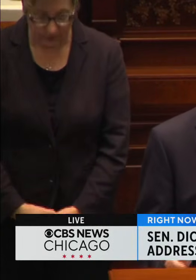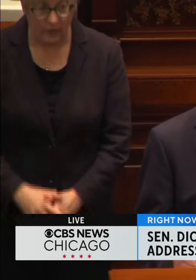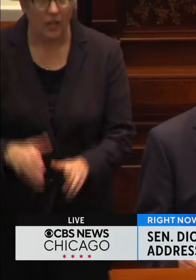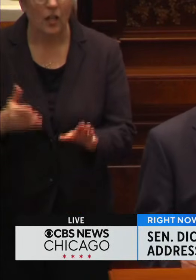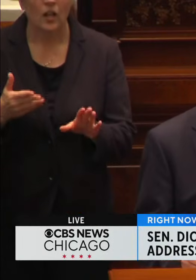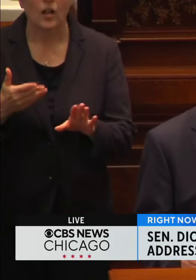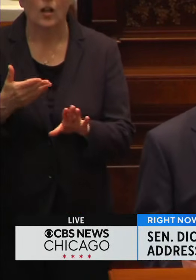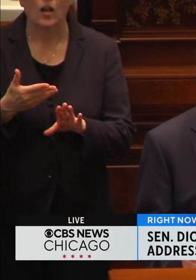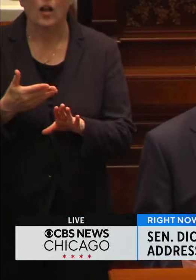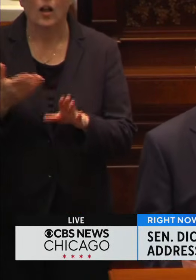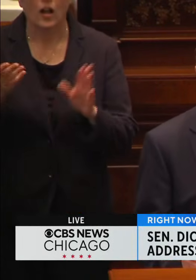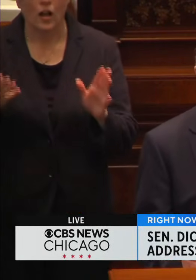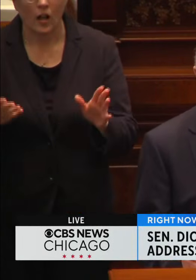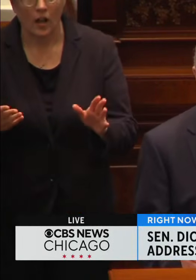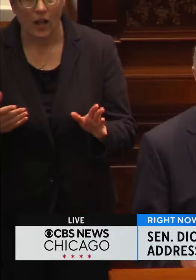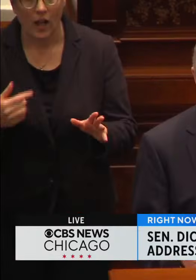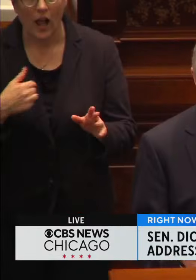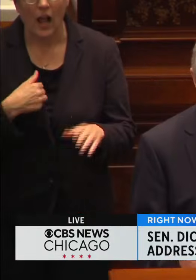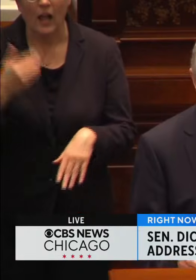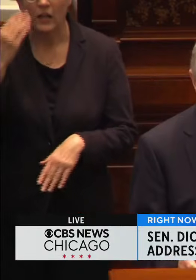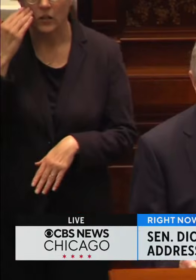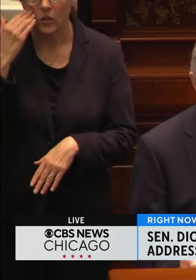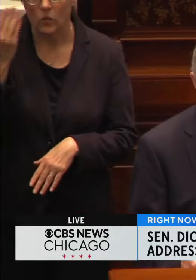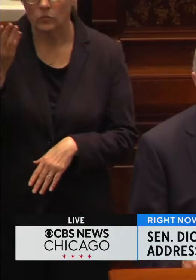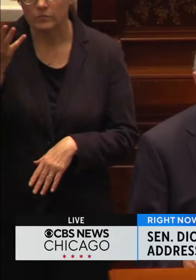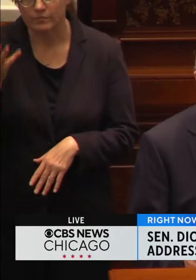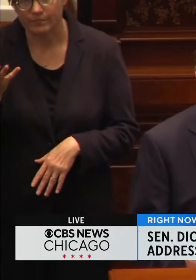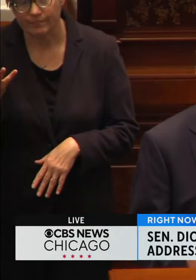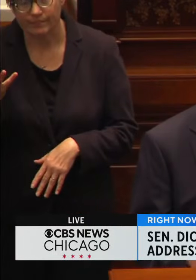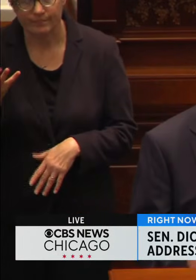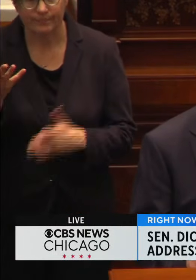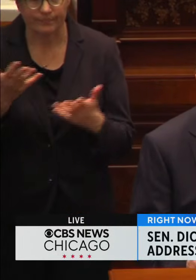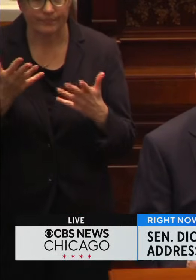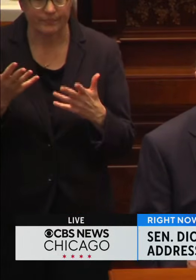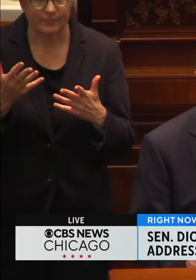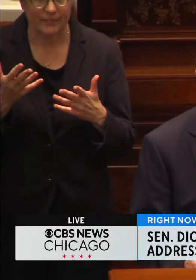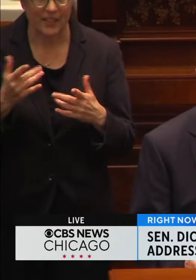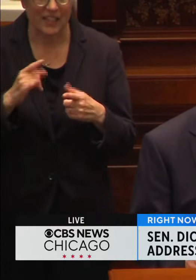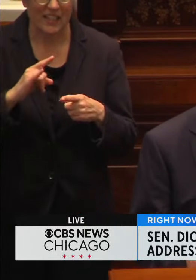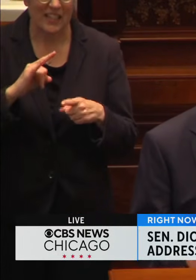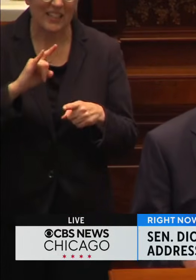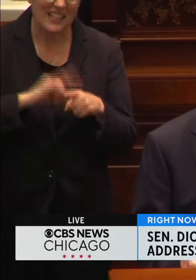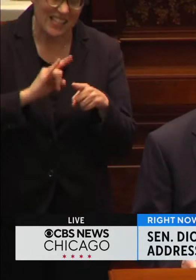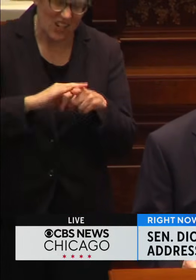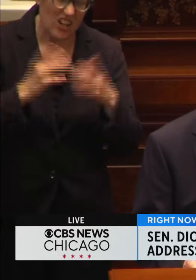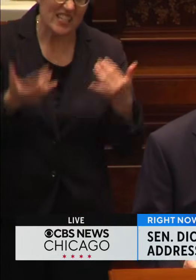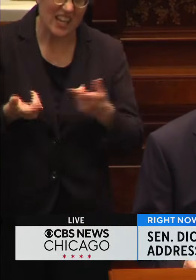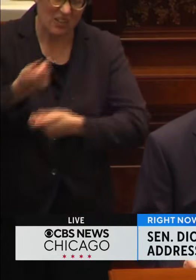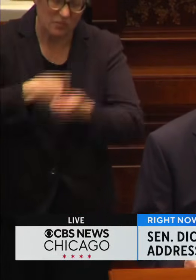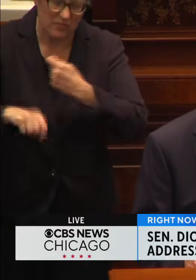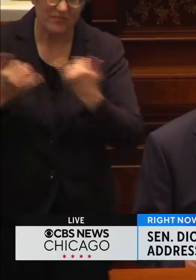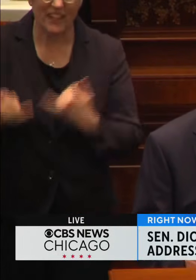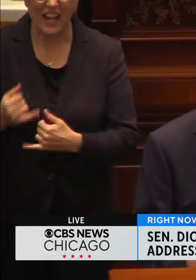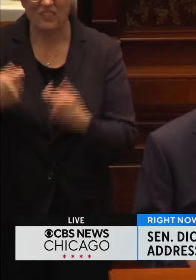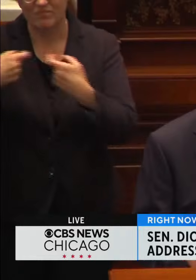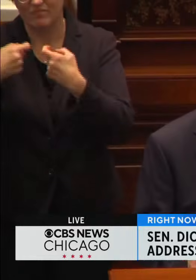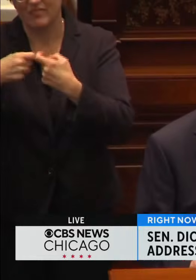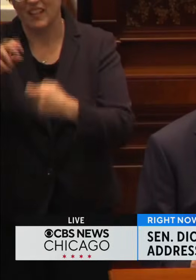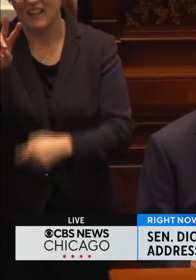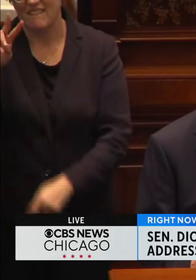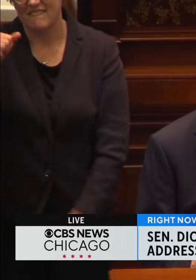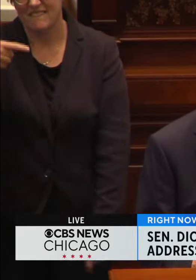before I rest on my laurels, I will tell you that unfortunately, cigarettes have been replaced by vaping. Vaping is